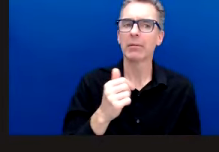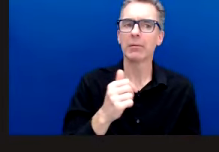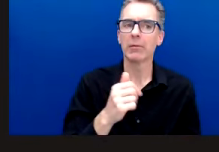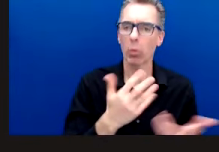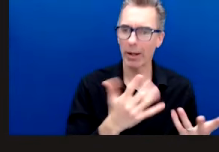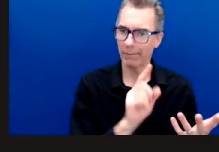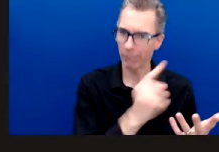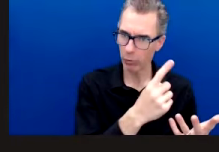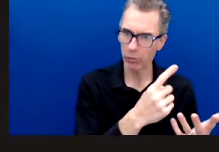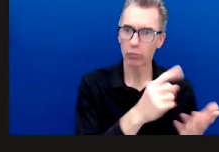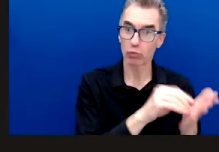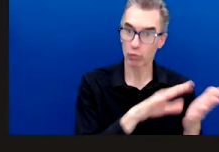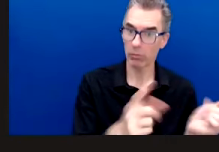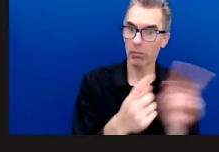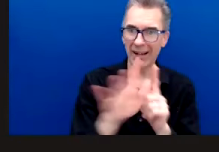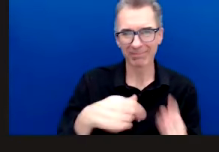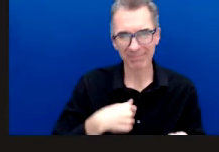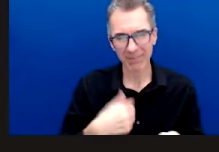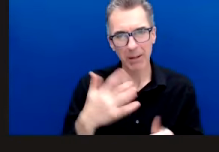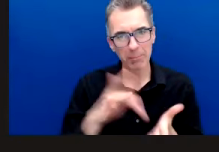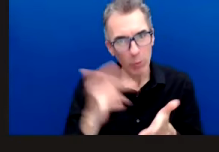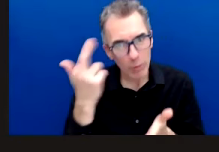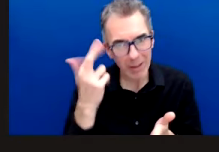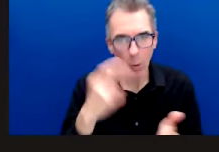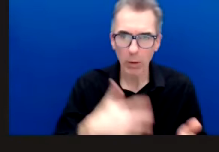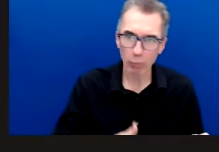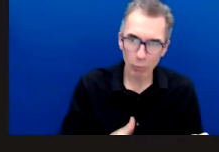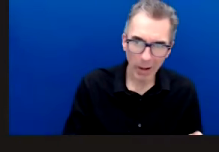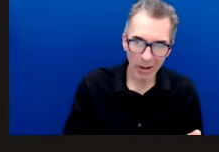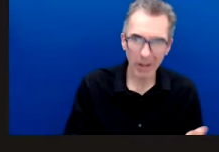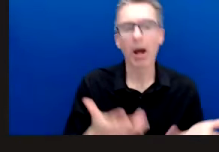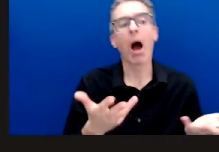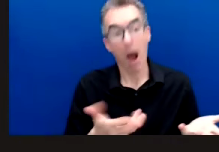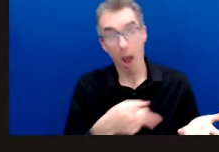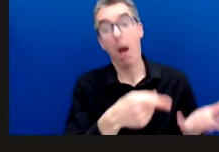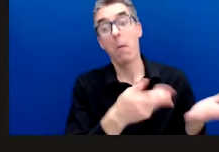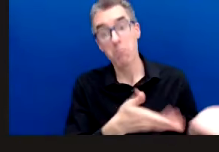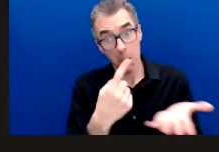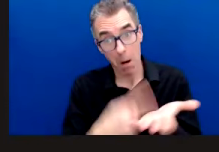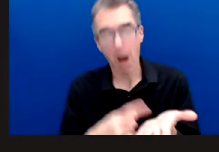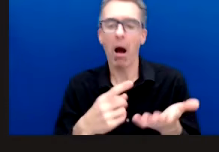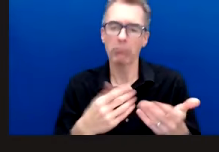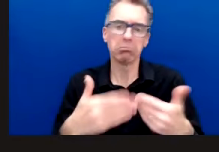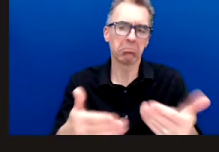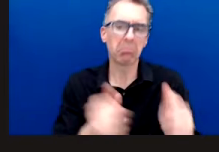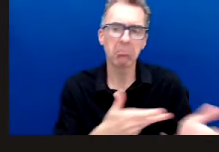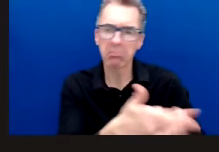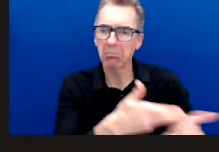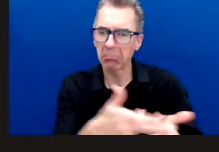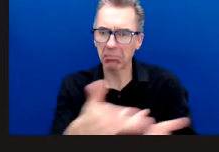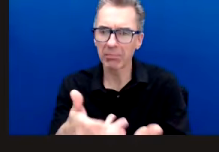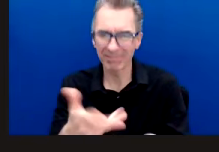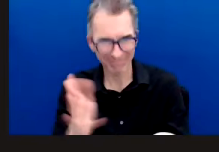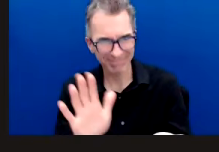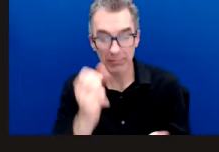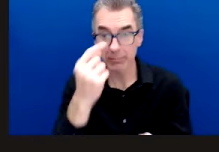know, medical condition, or if they're pregnant or whatever it is, to you, right? And kind of go from there. You know, again, Title